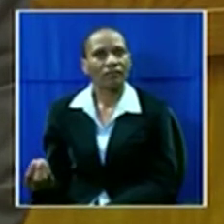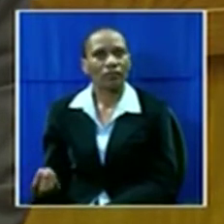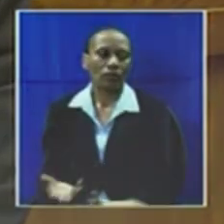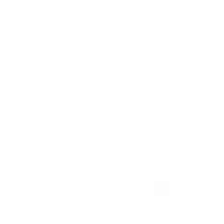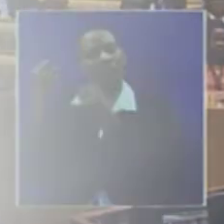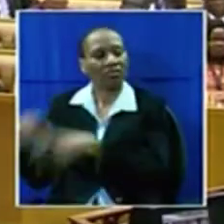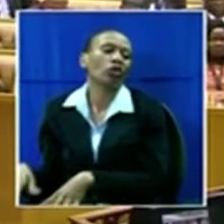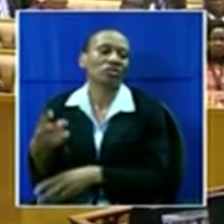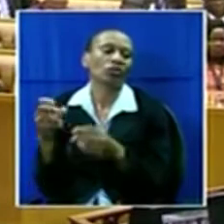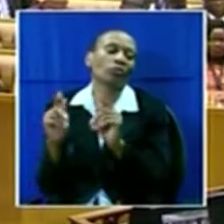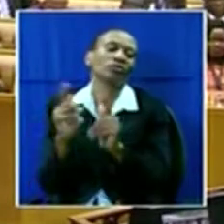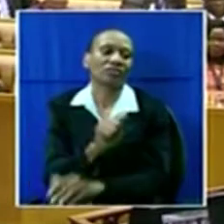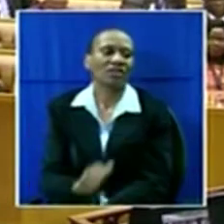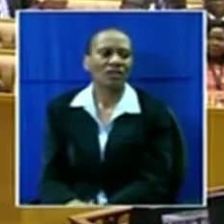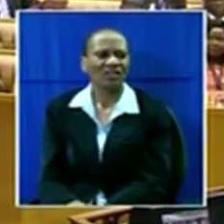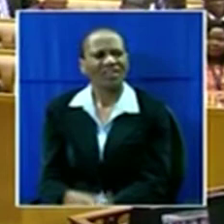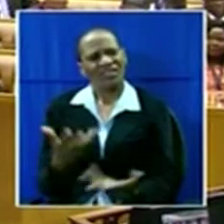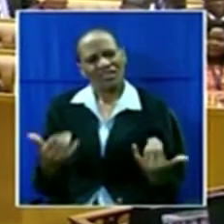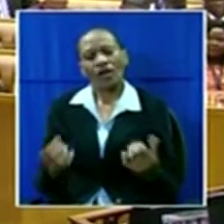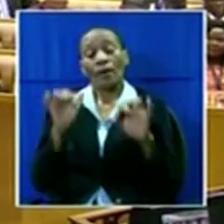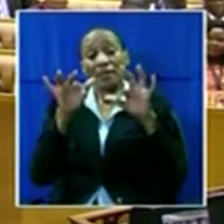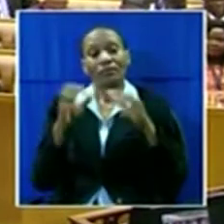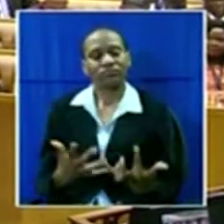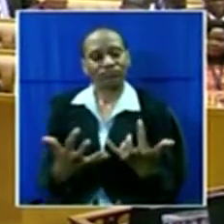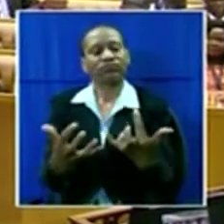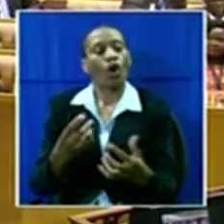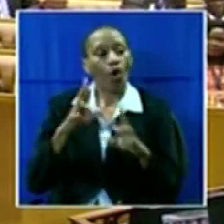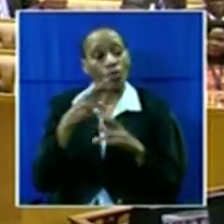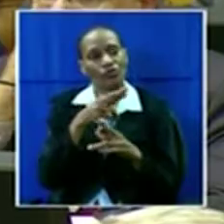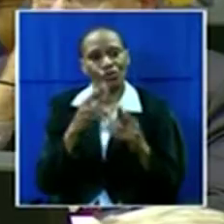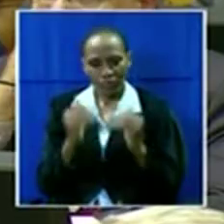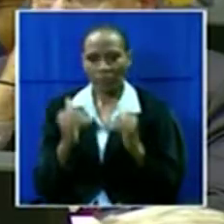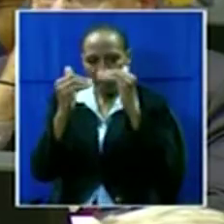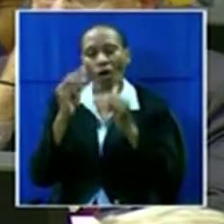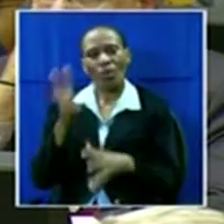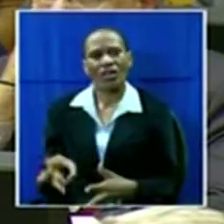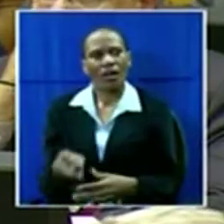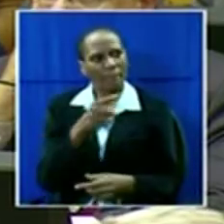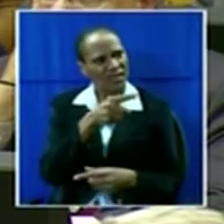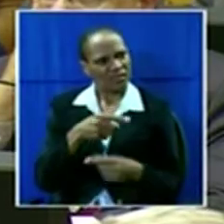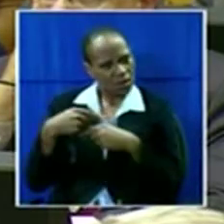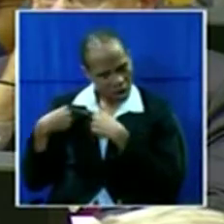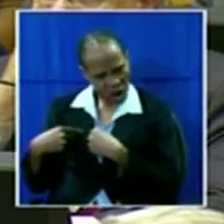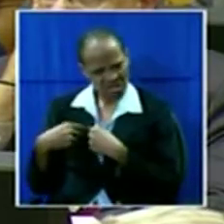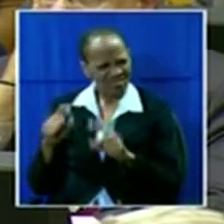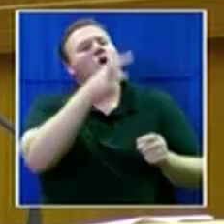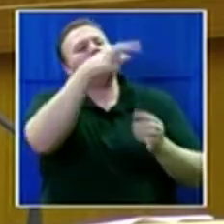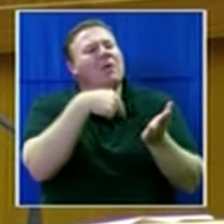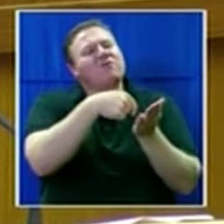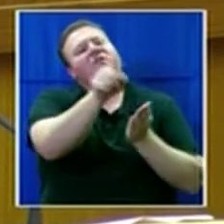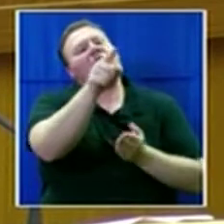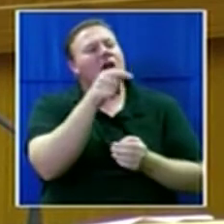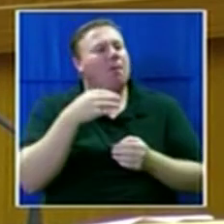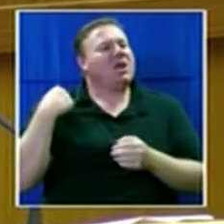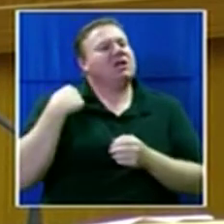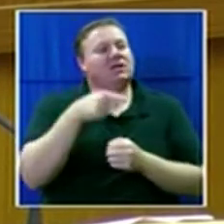blew it. You're not the reformer that South Africa thought you were. You don't have the guts to make the tough choices that our country needs. Die